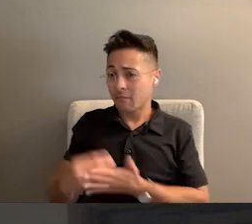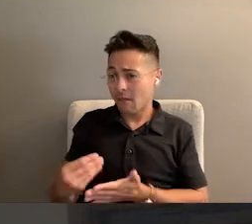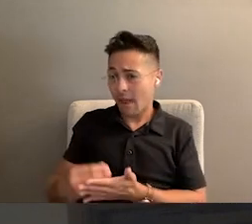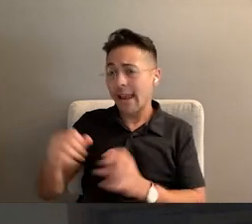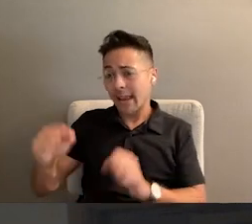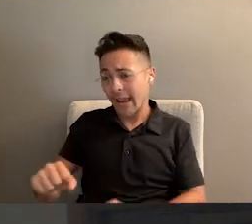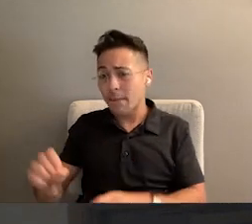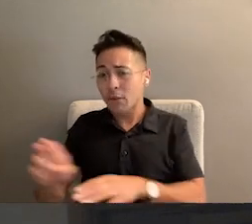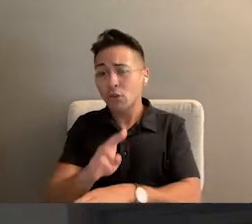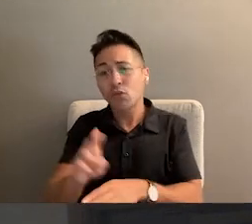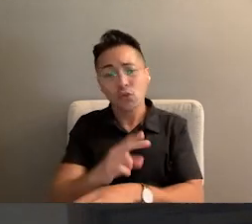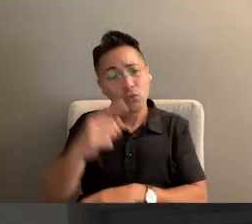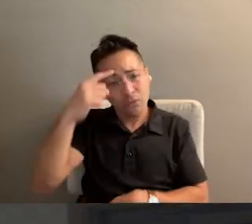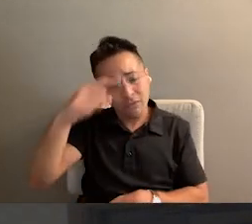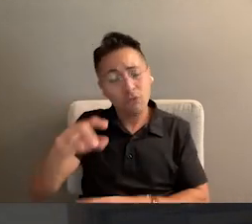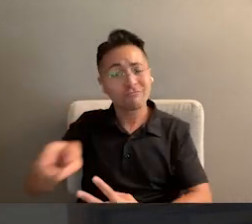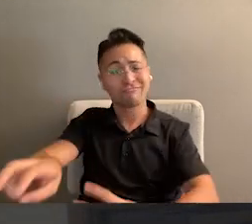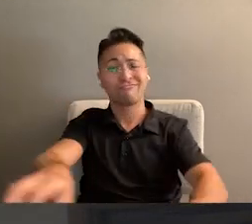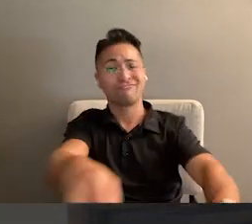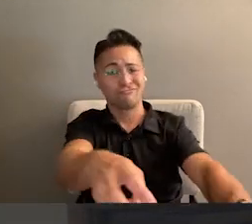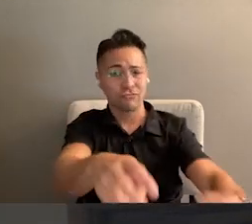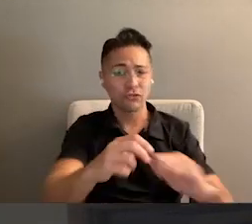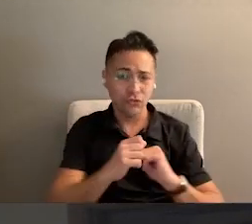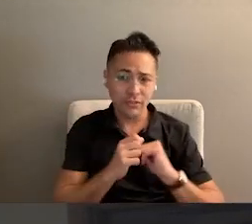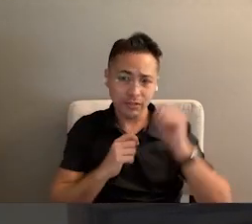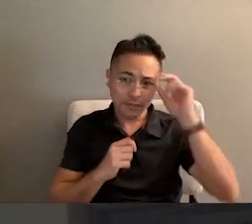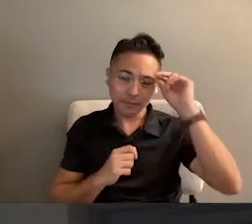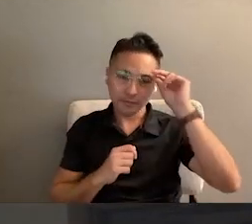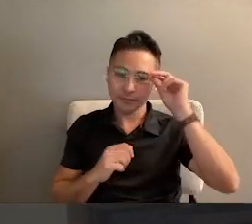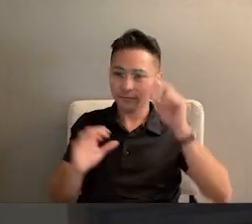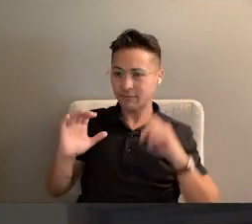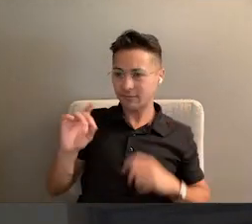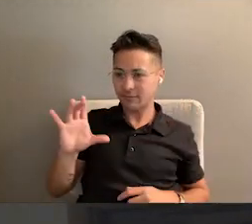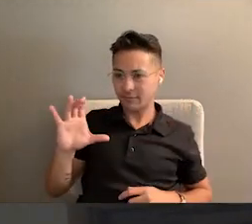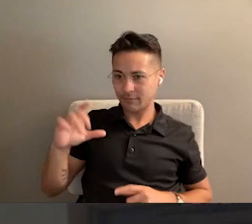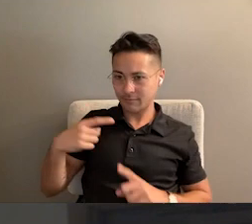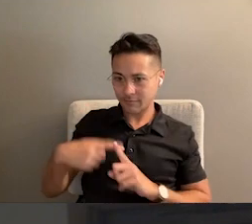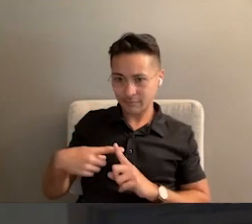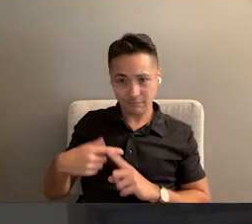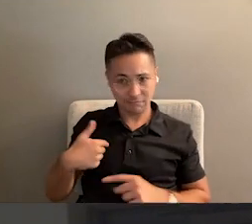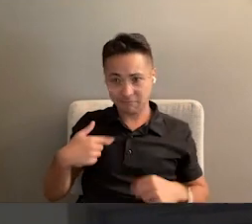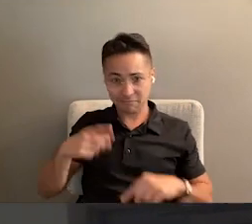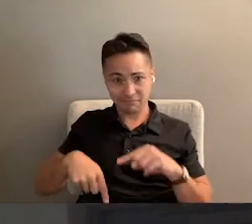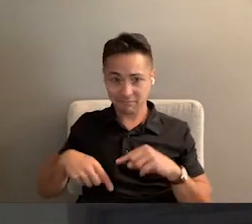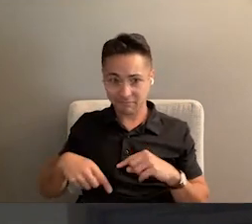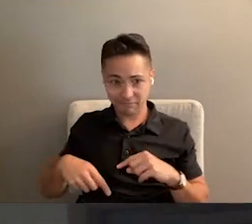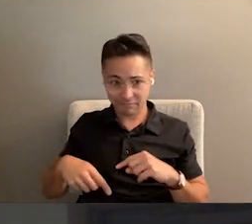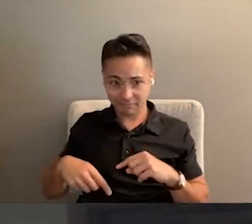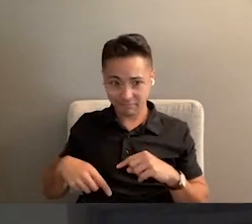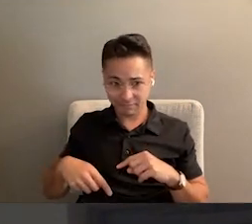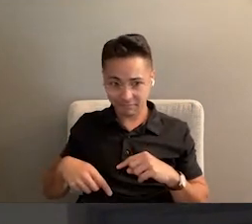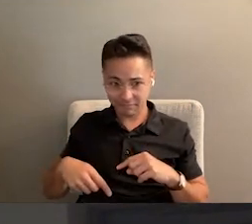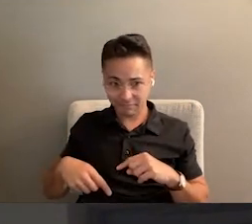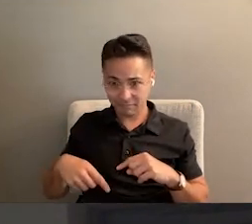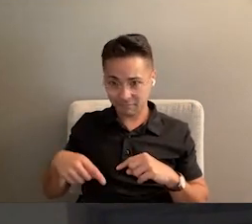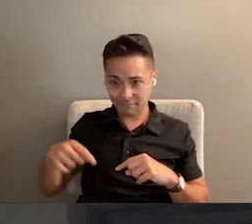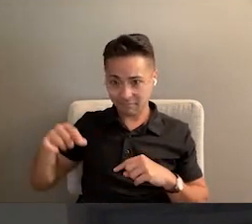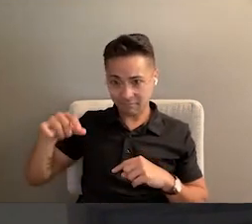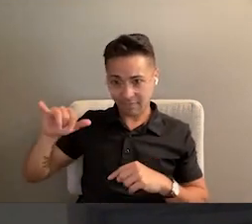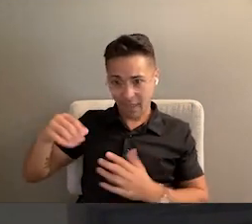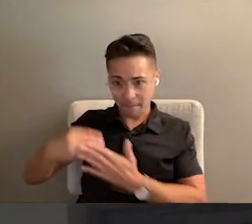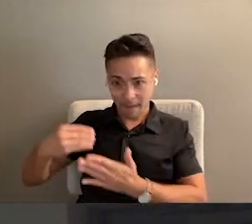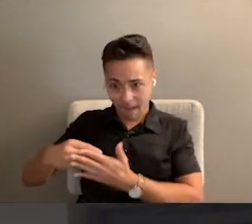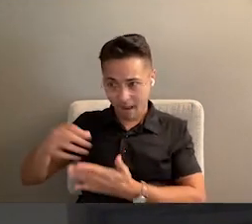that transition, and CDC Plus dollars can be used for that transition time if there's some built up. So CDC Plus